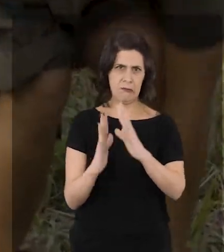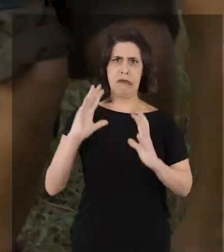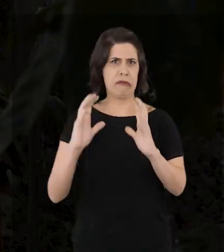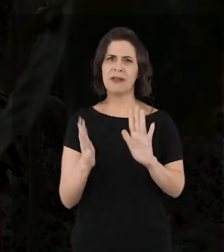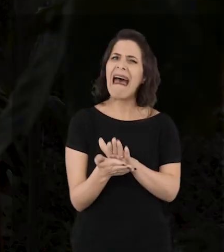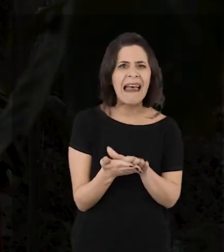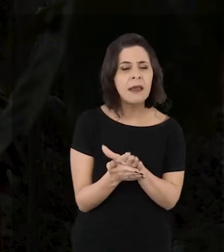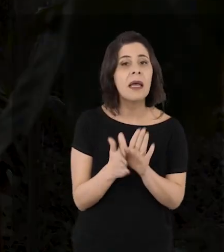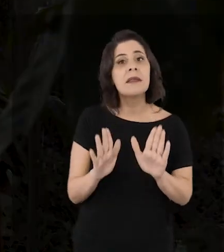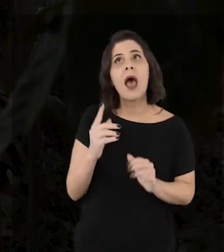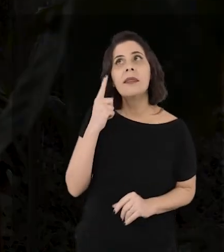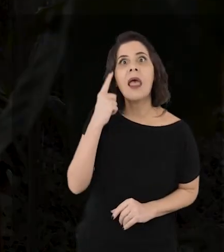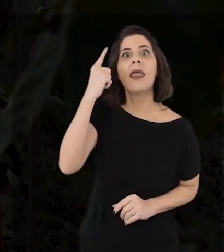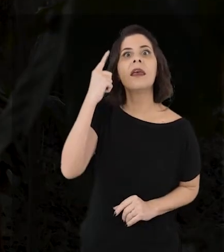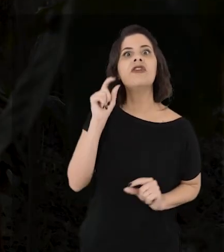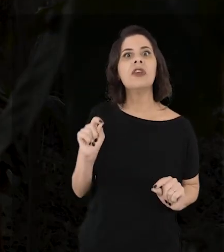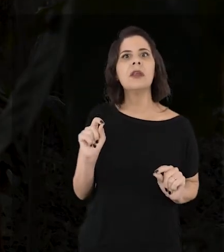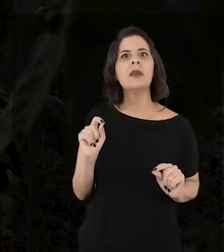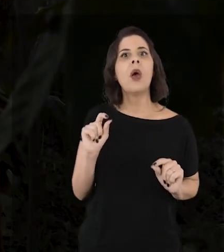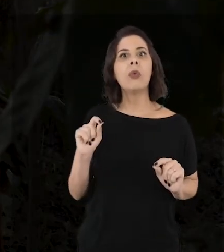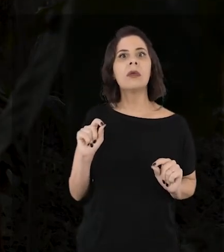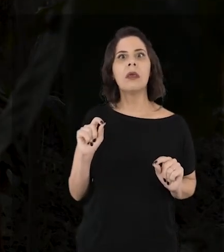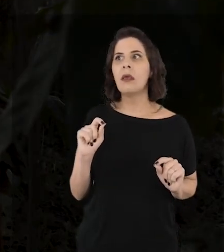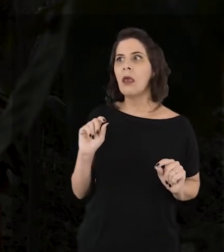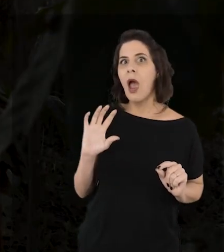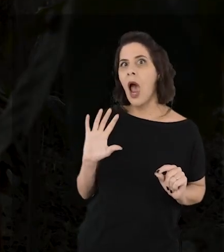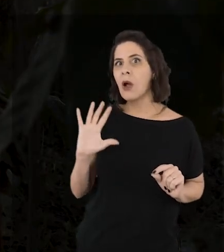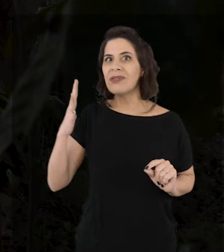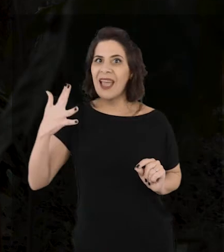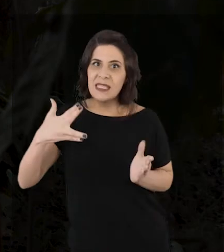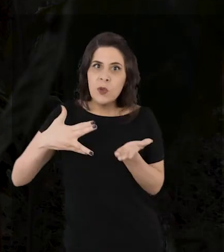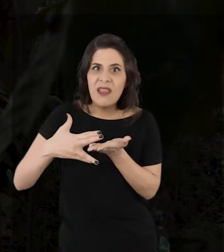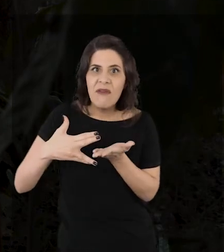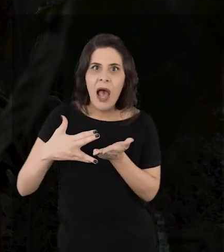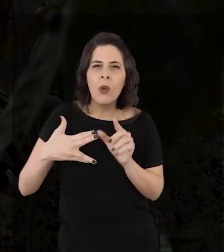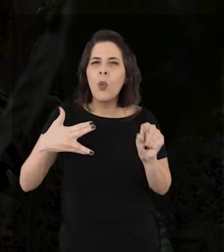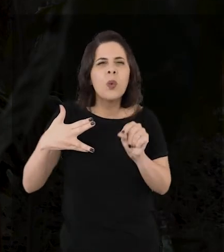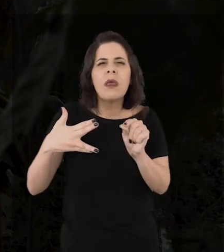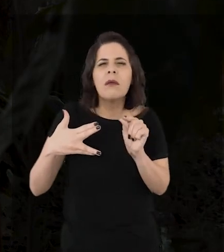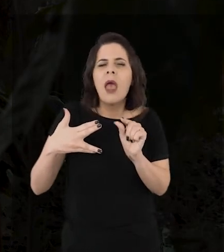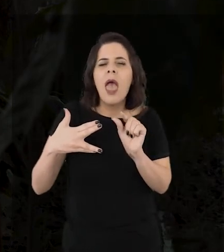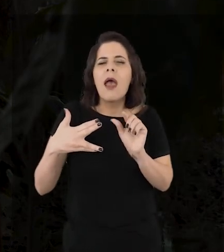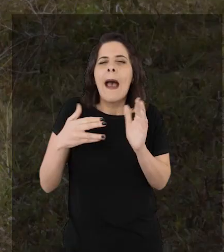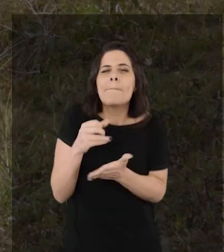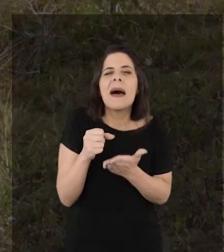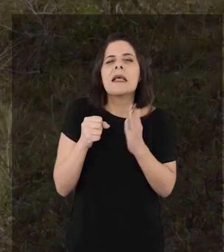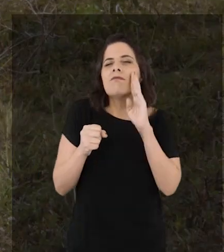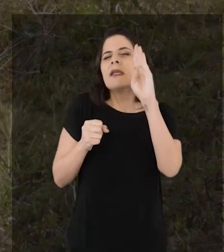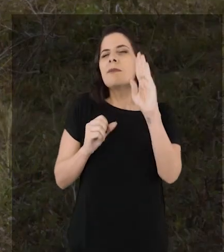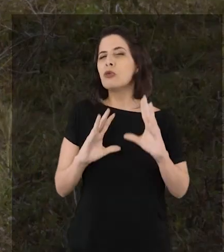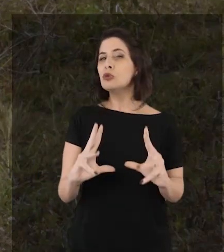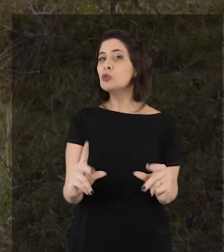there's this idea of the, what happens in the interval or like the nerves of everything is something